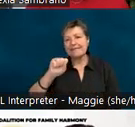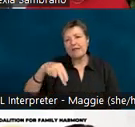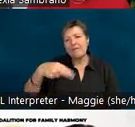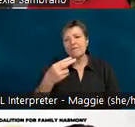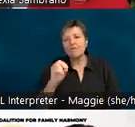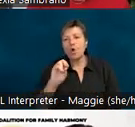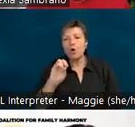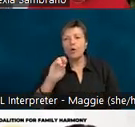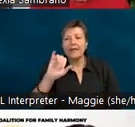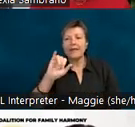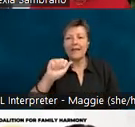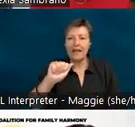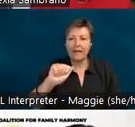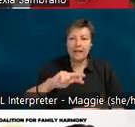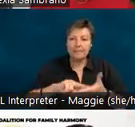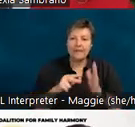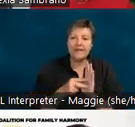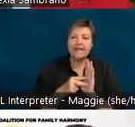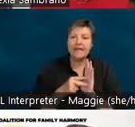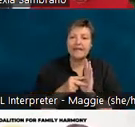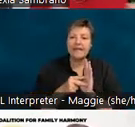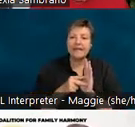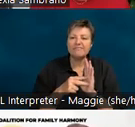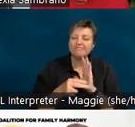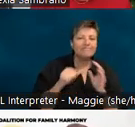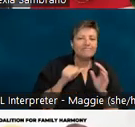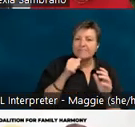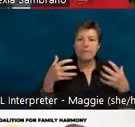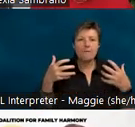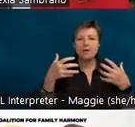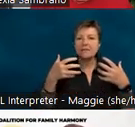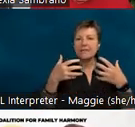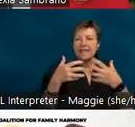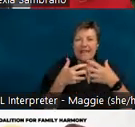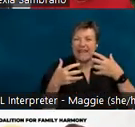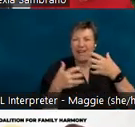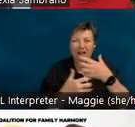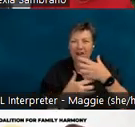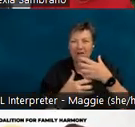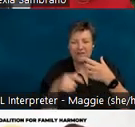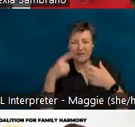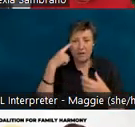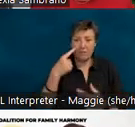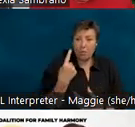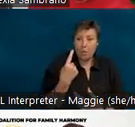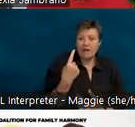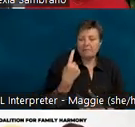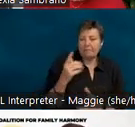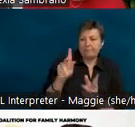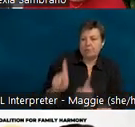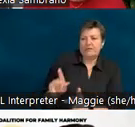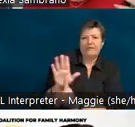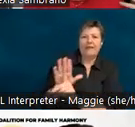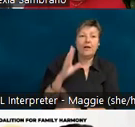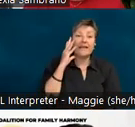since 2013 as a marked incongruence between one's experienced or expressed gender and assigned gender. So we'll talk a